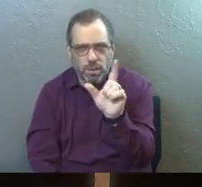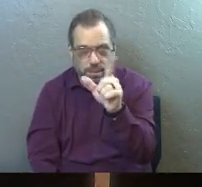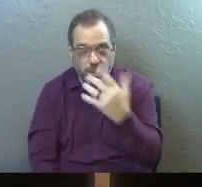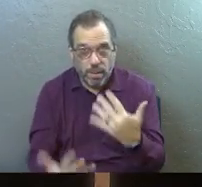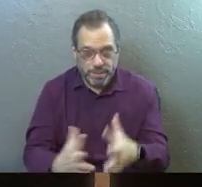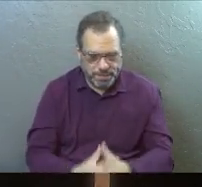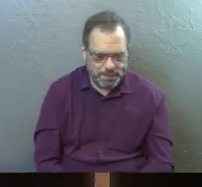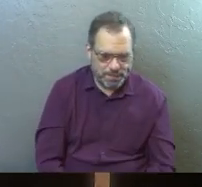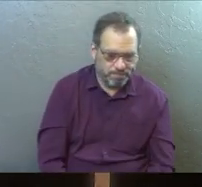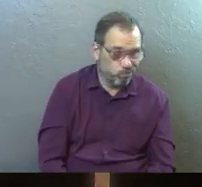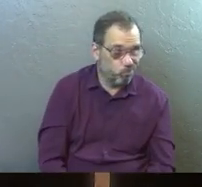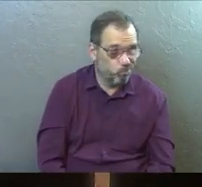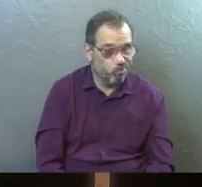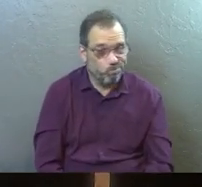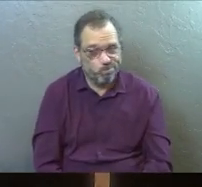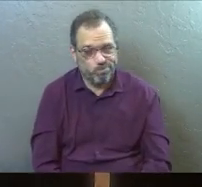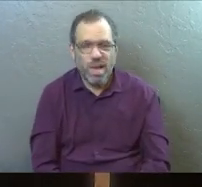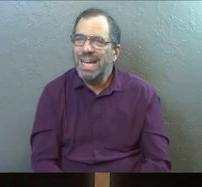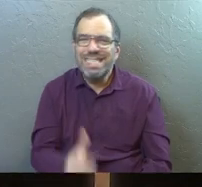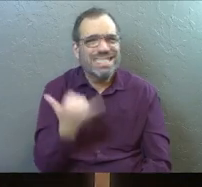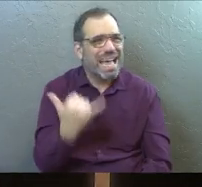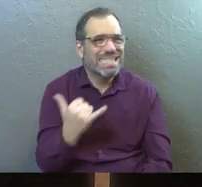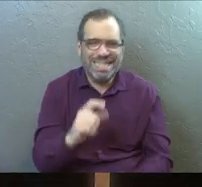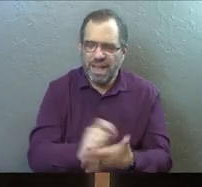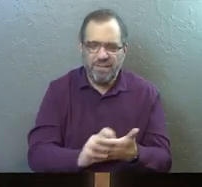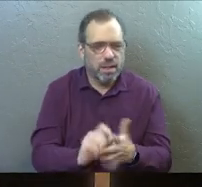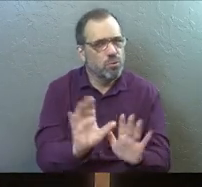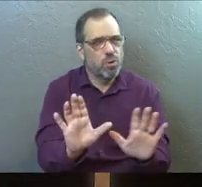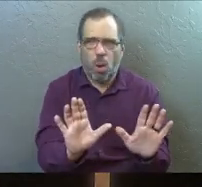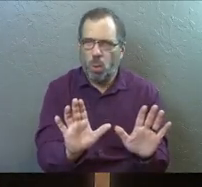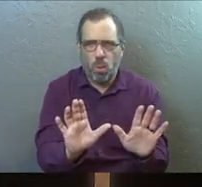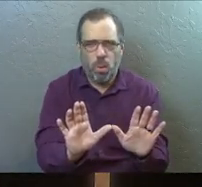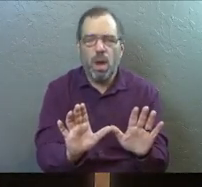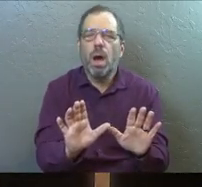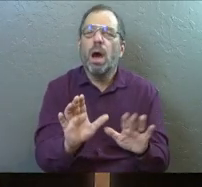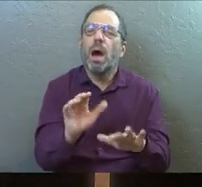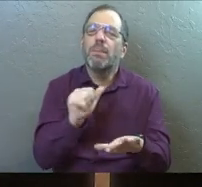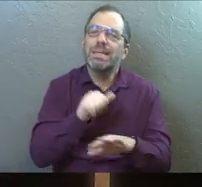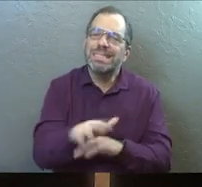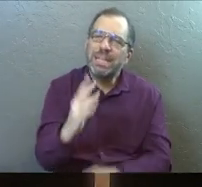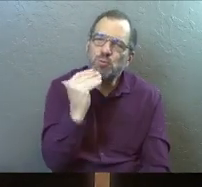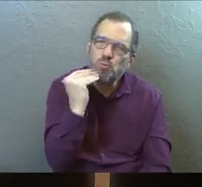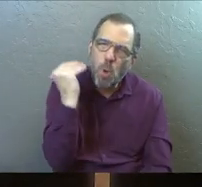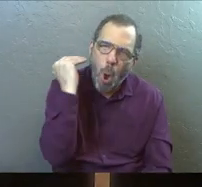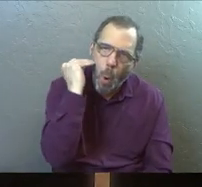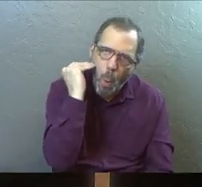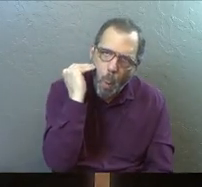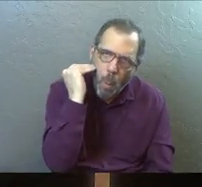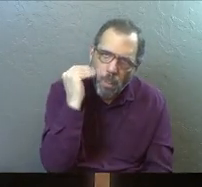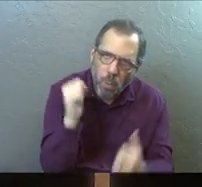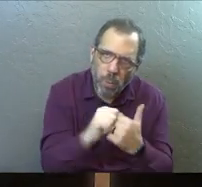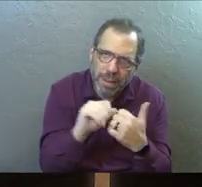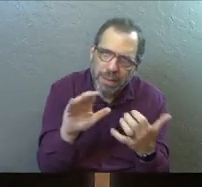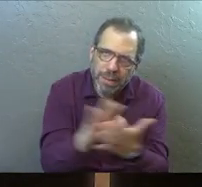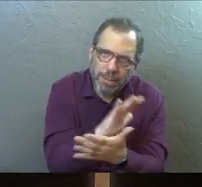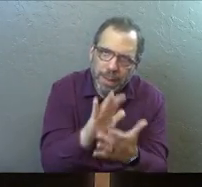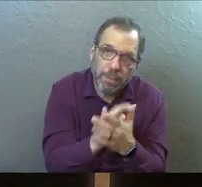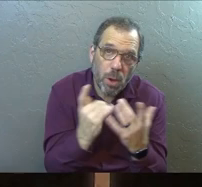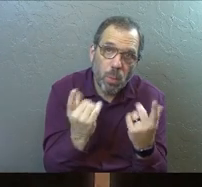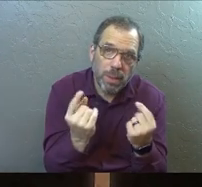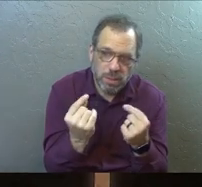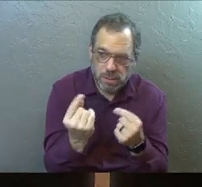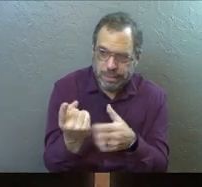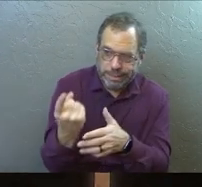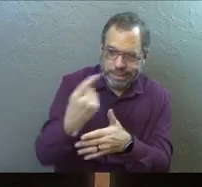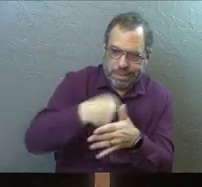to pull that out. You don't have to fill that out today in the service. We're going to send you home with that. But what I encourage you to do across